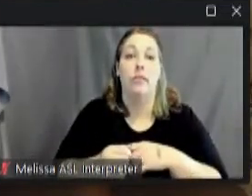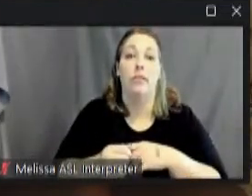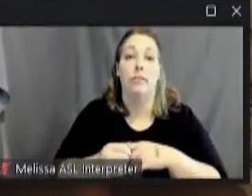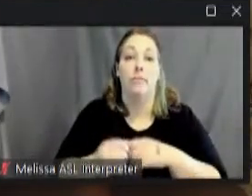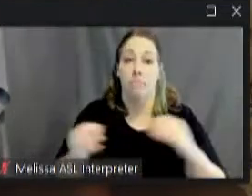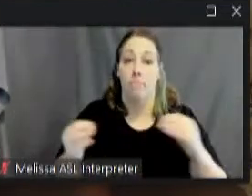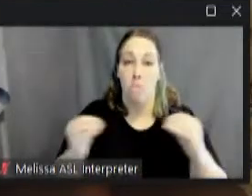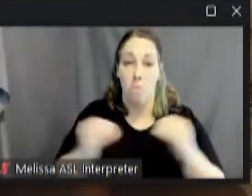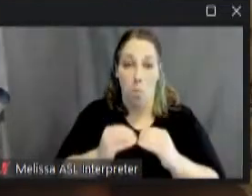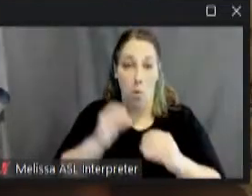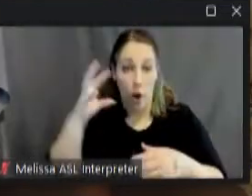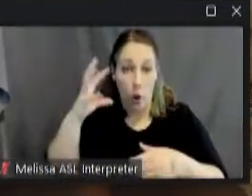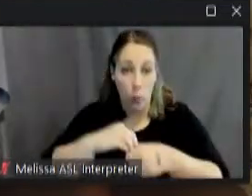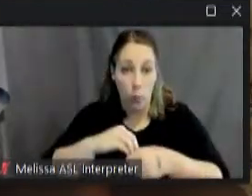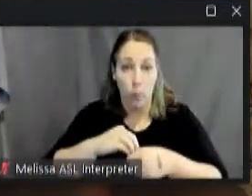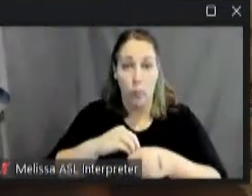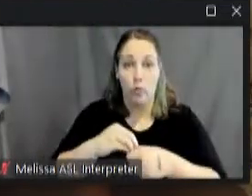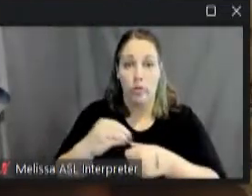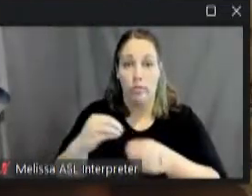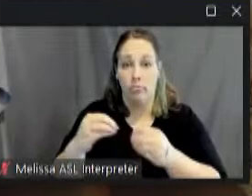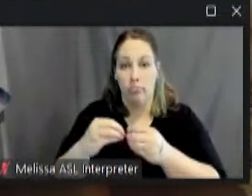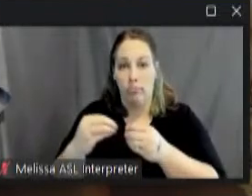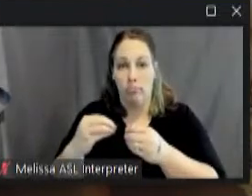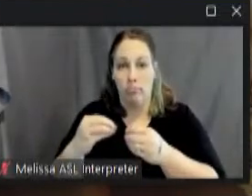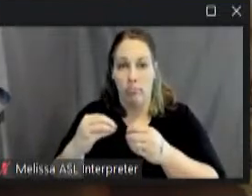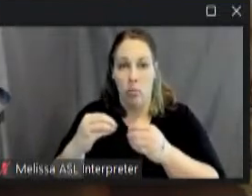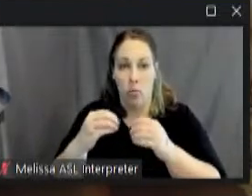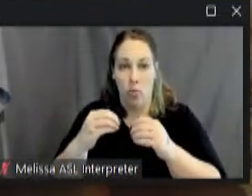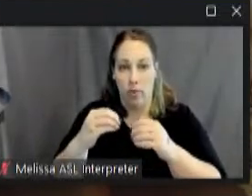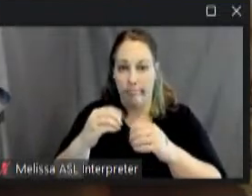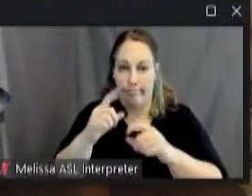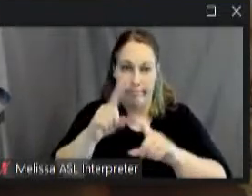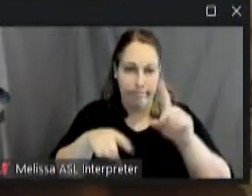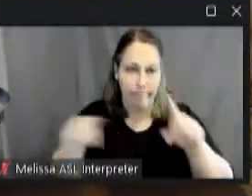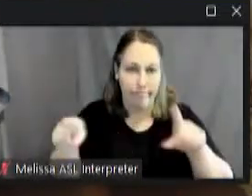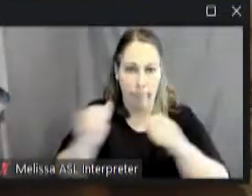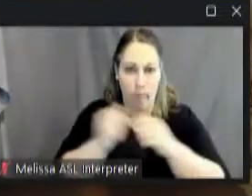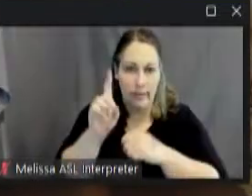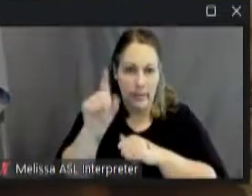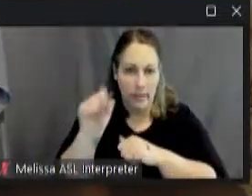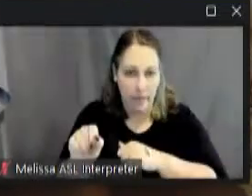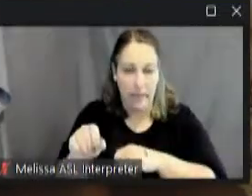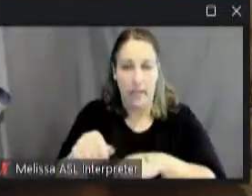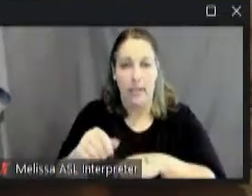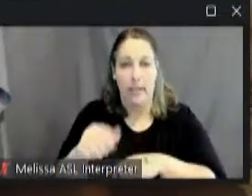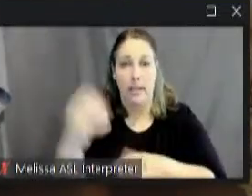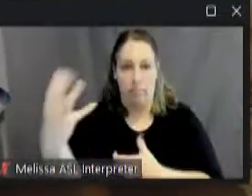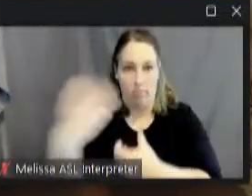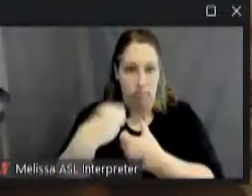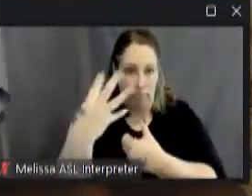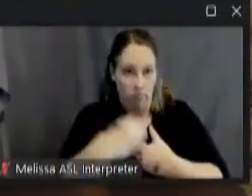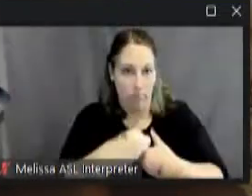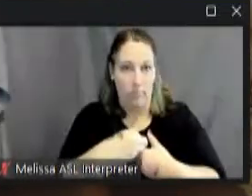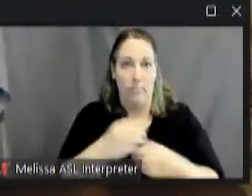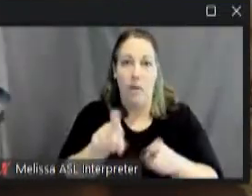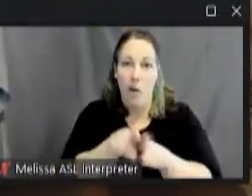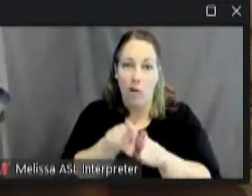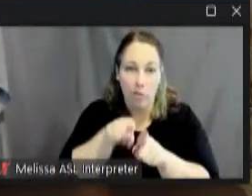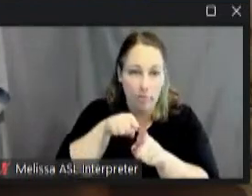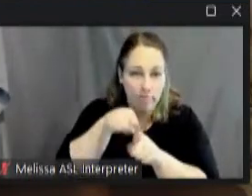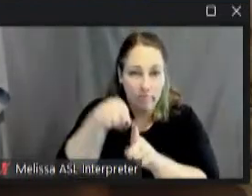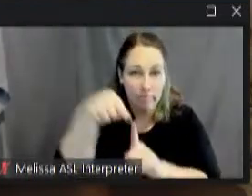and participation by persons with disability in general, and specifically girls and